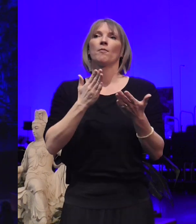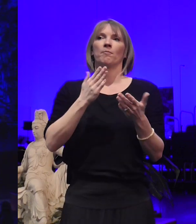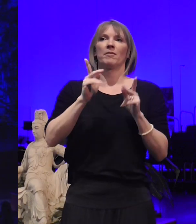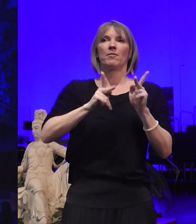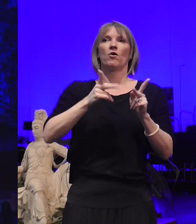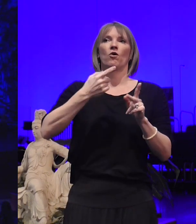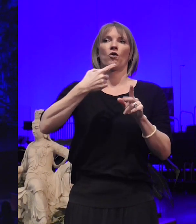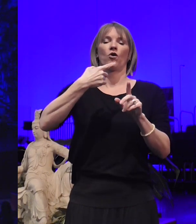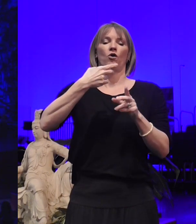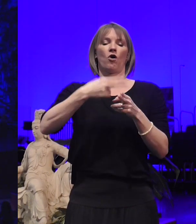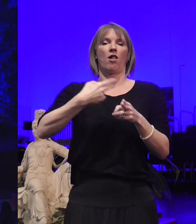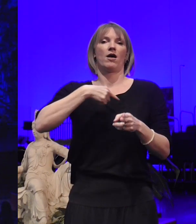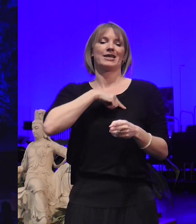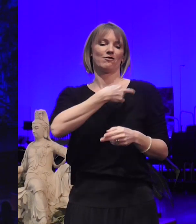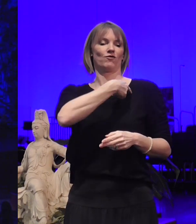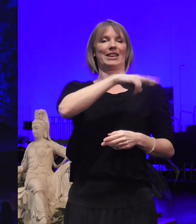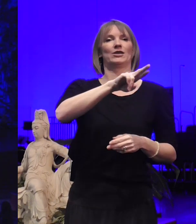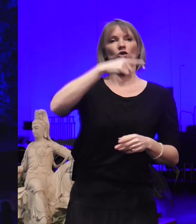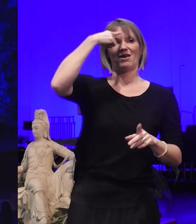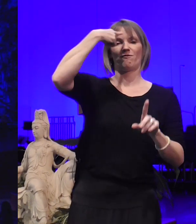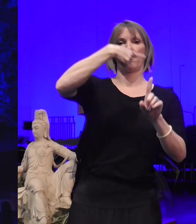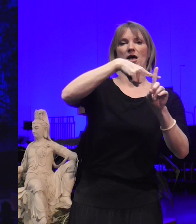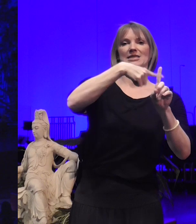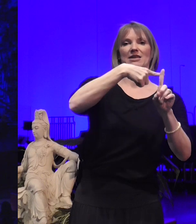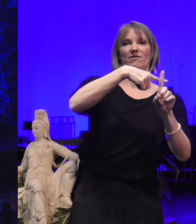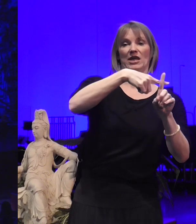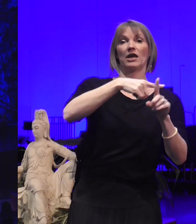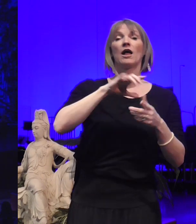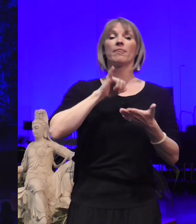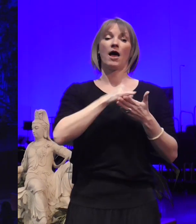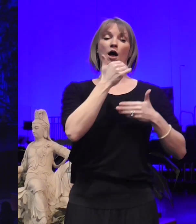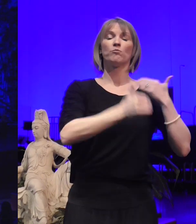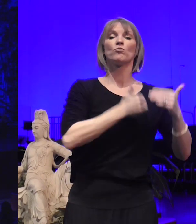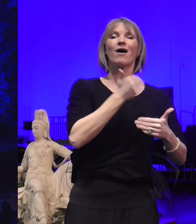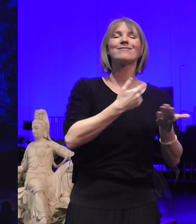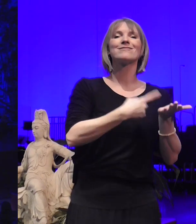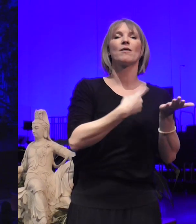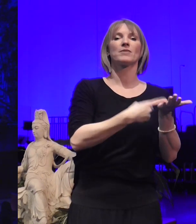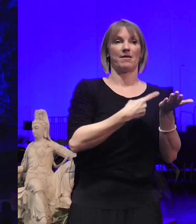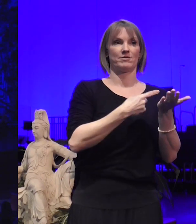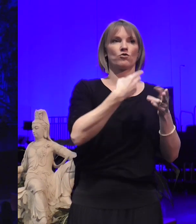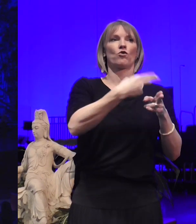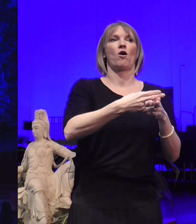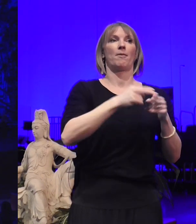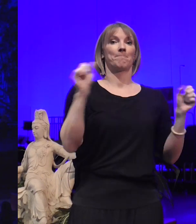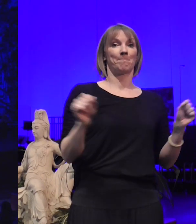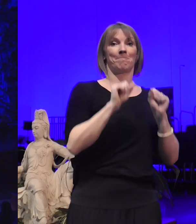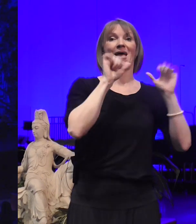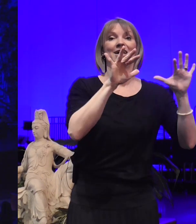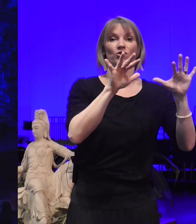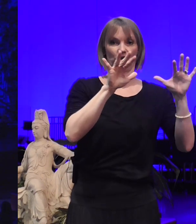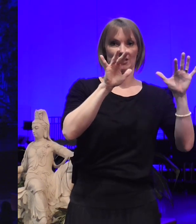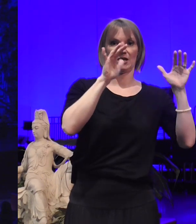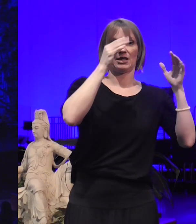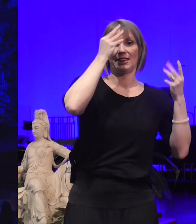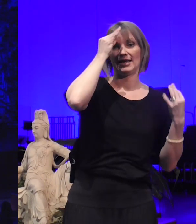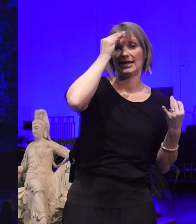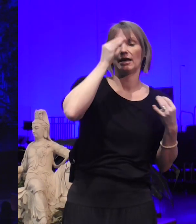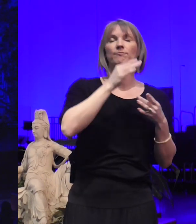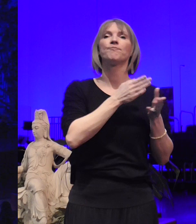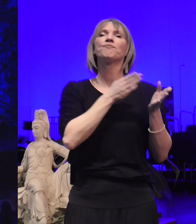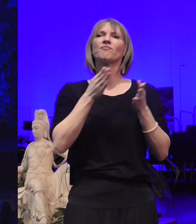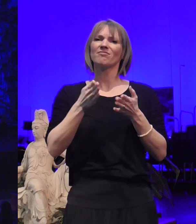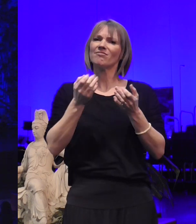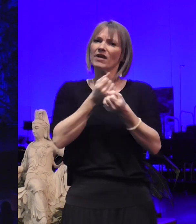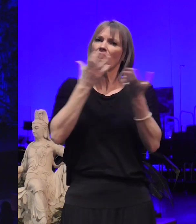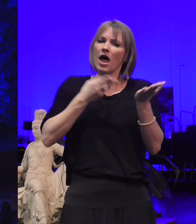of positive thinking. And that process has sometimes been called magical thinking. And although there's a lot